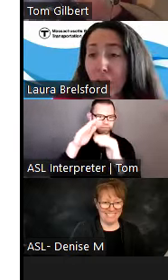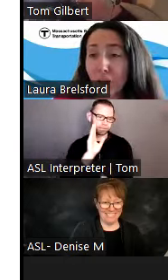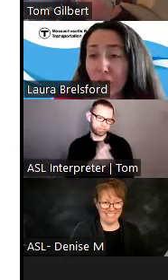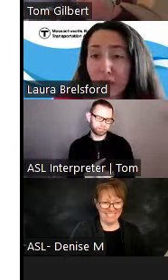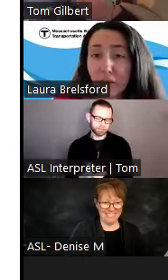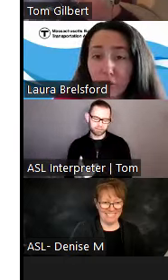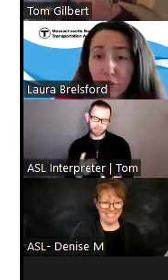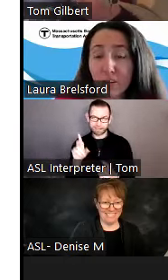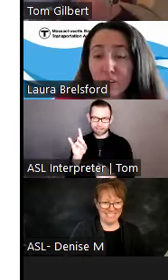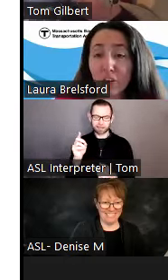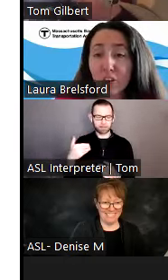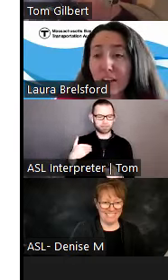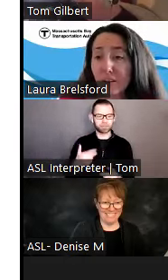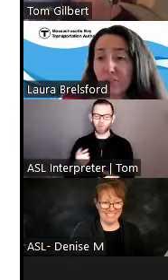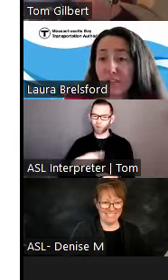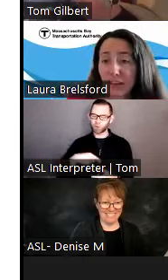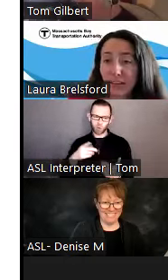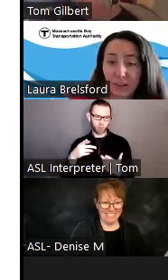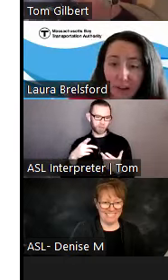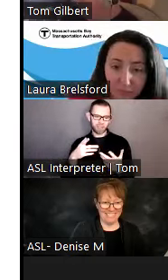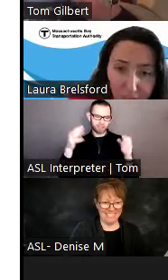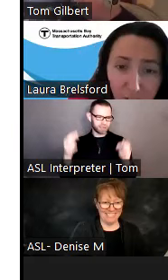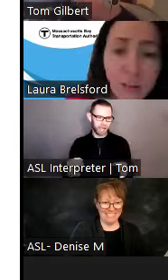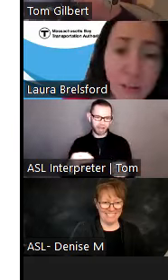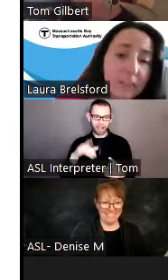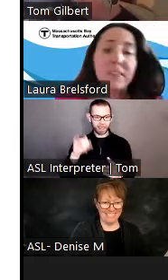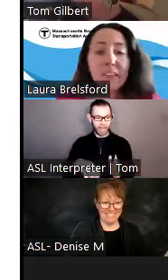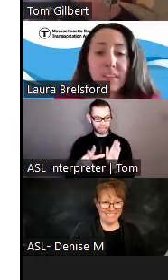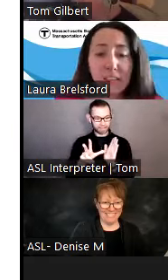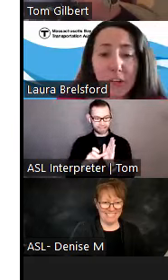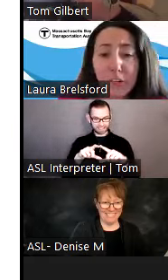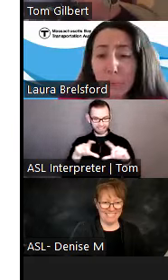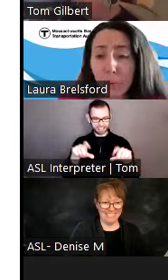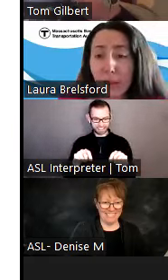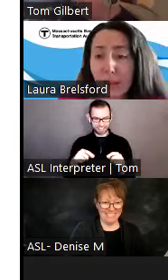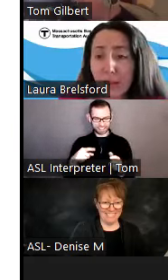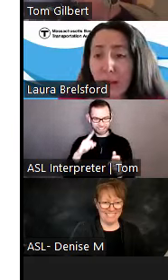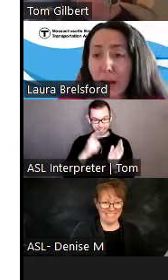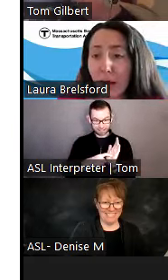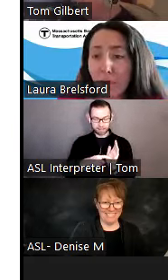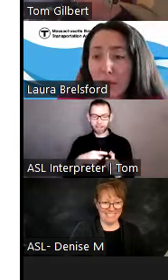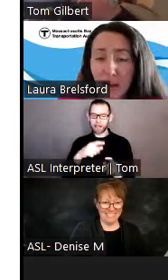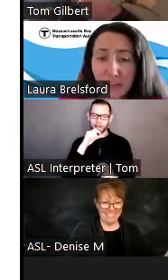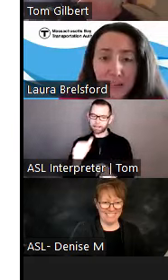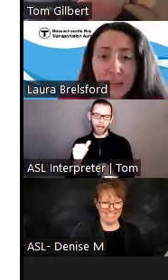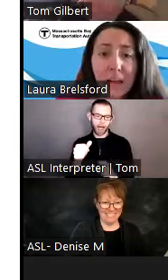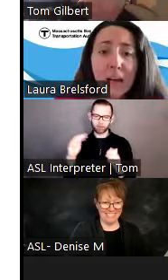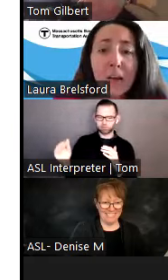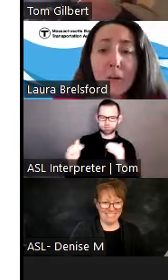we're not ready to, the sensor is not sophisticated enough to consider deploying it